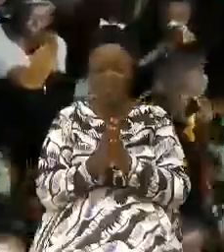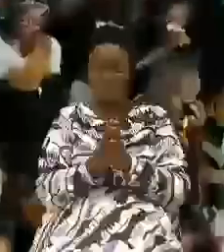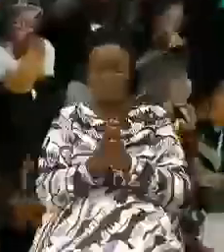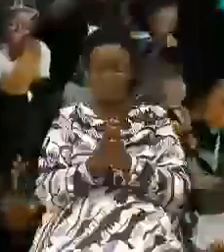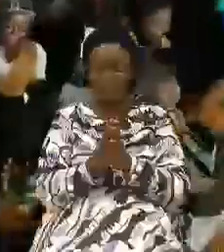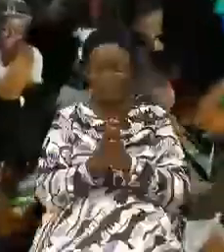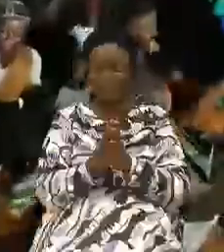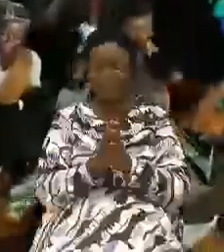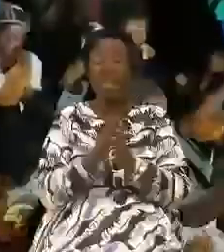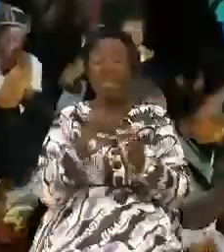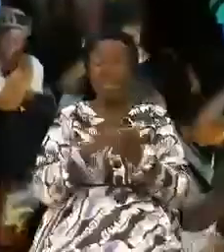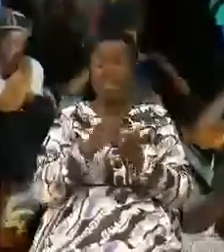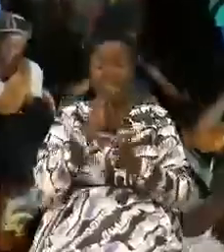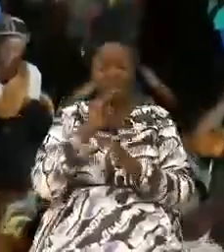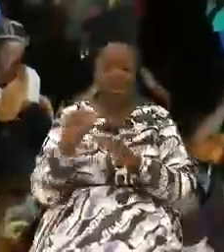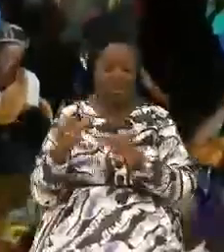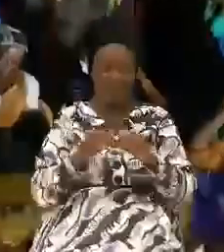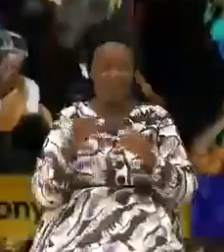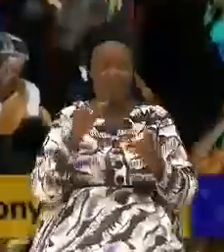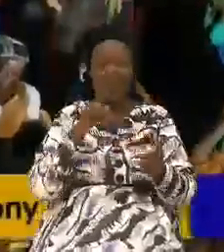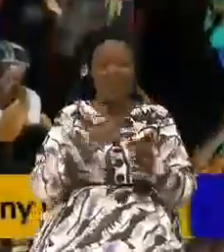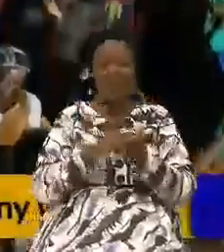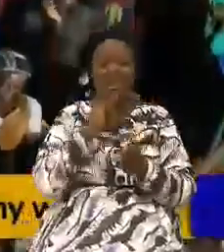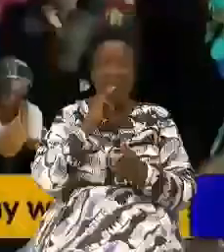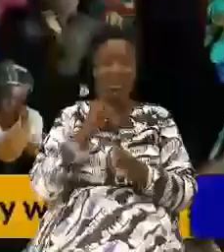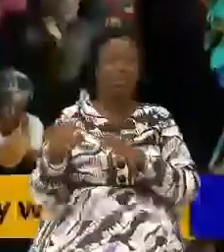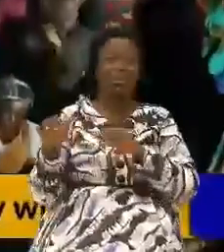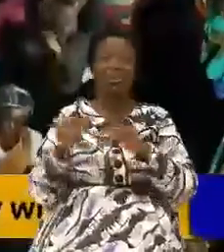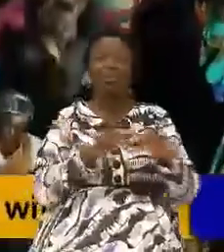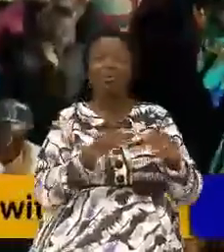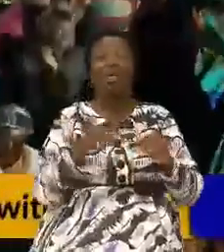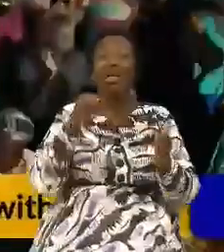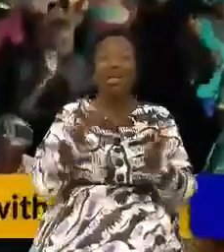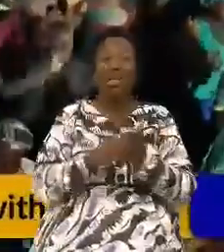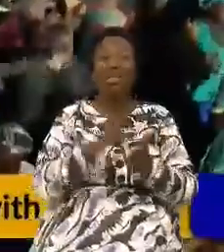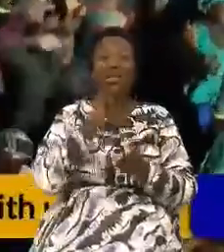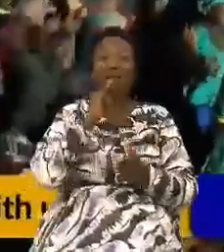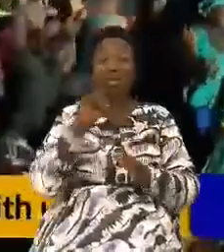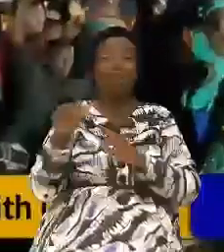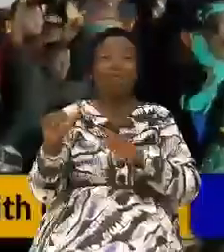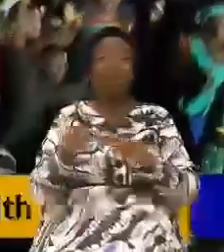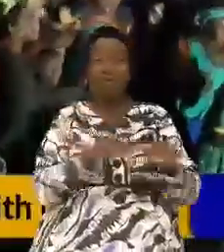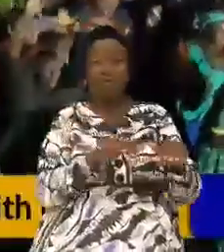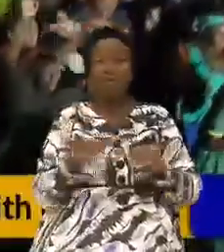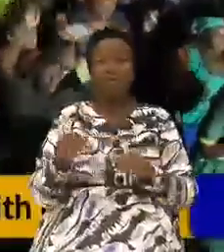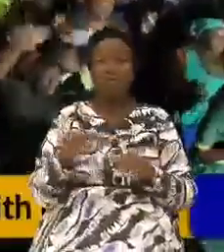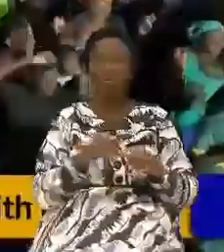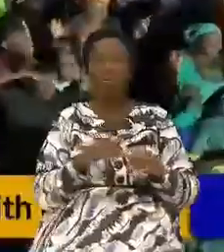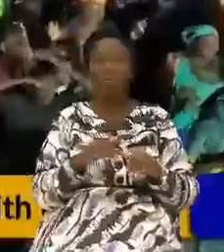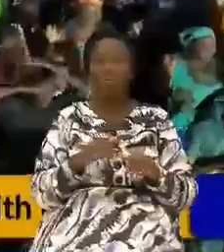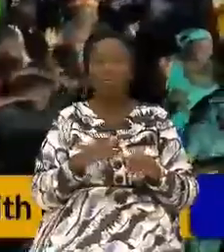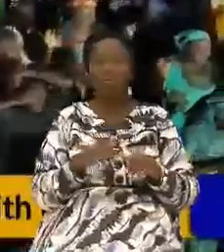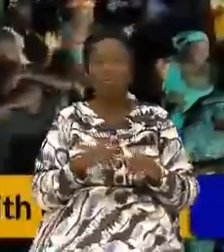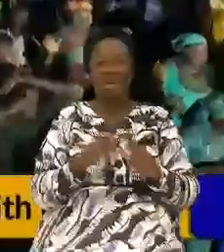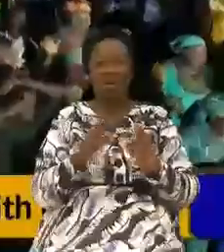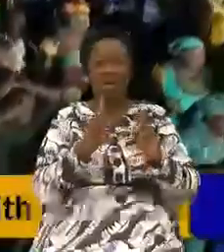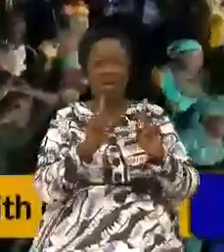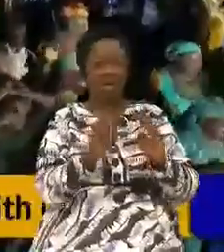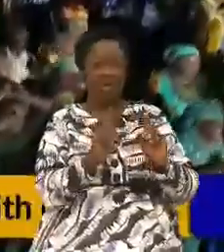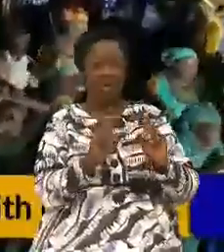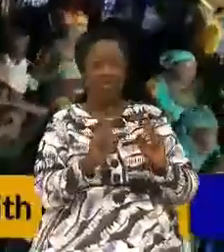It is done. It is done. It is done. Check up. Your